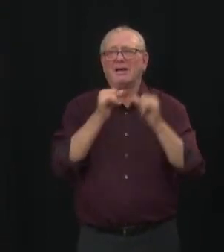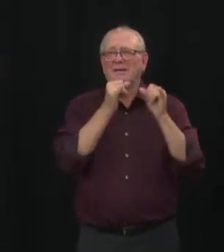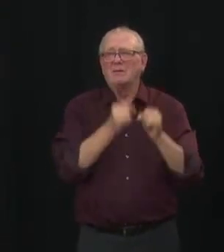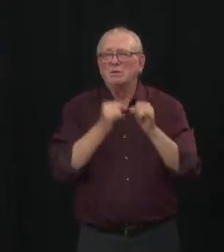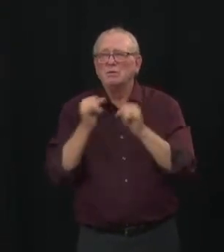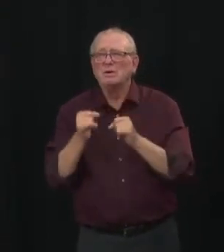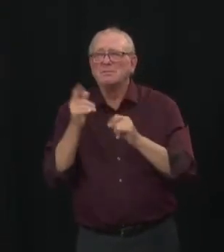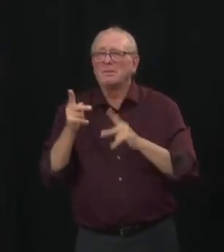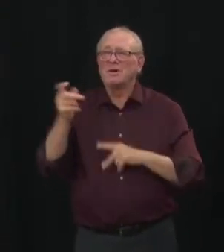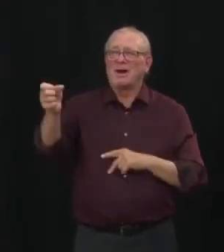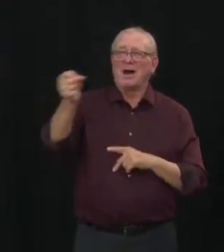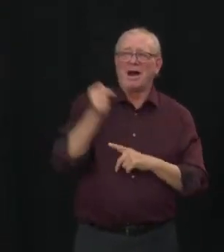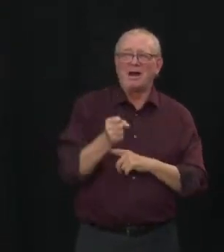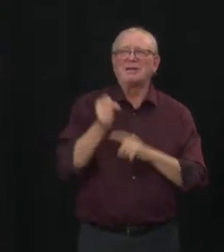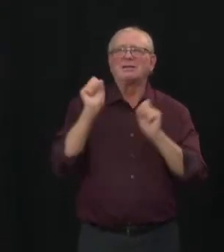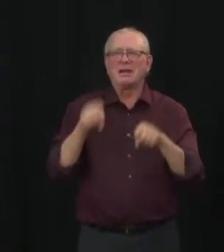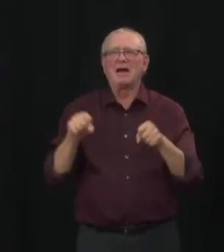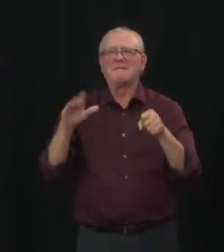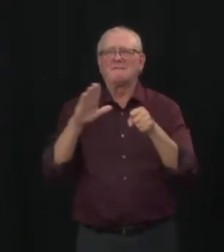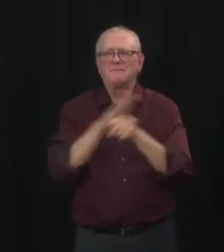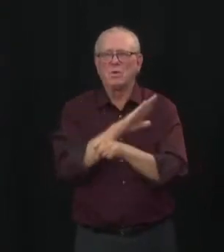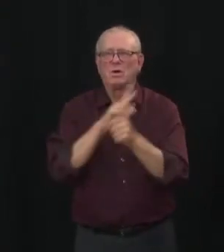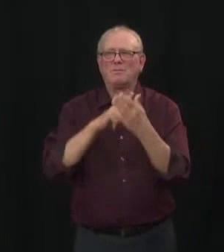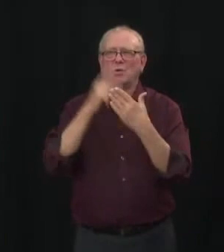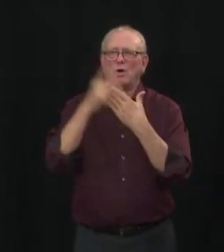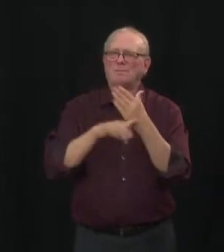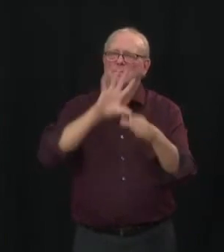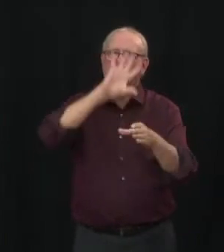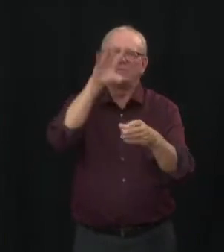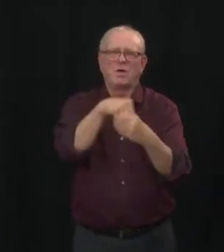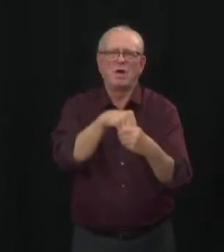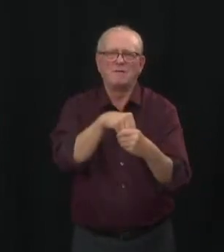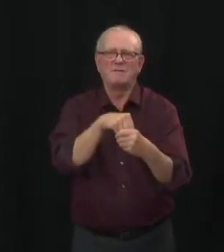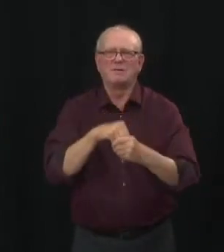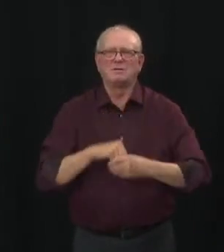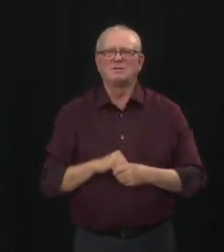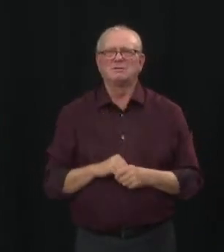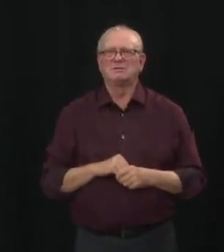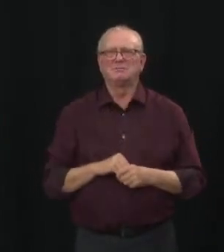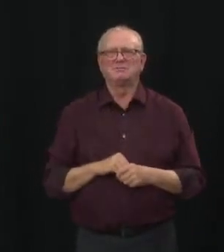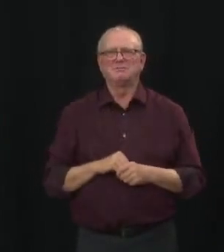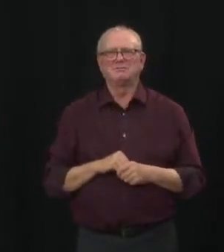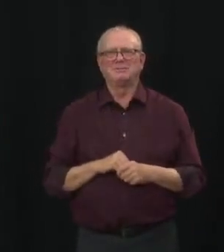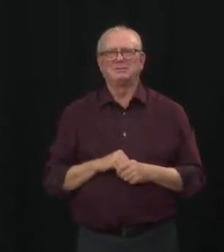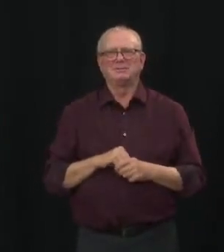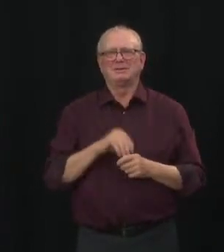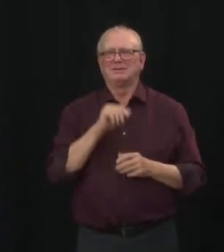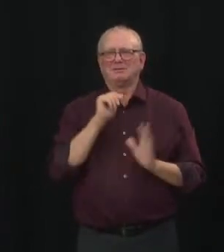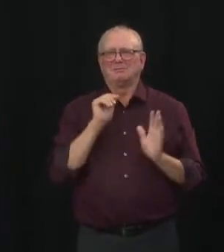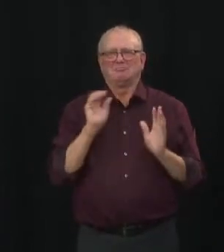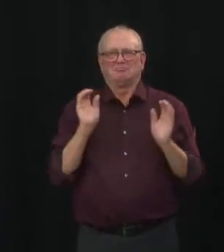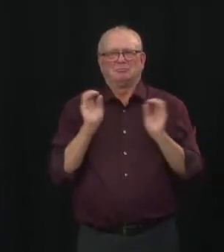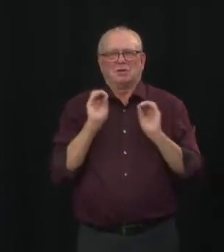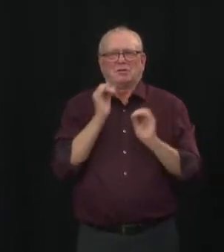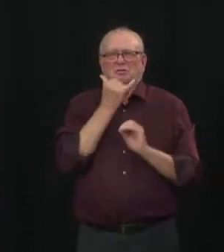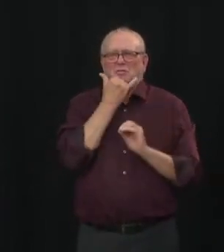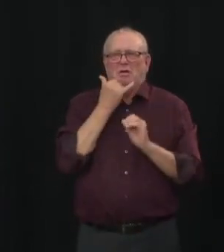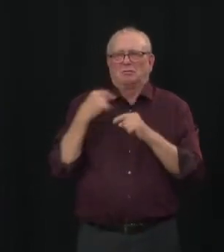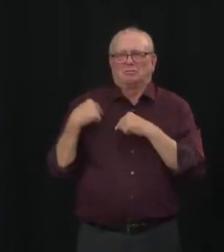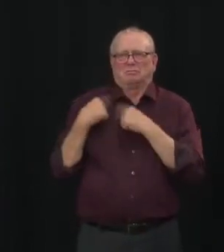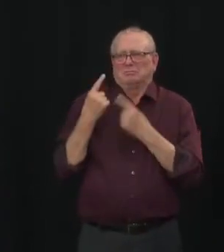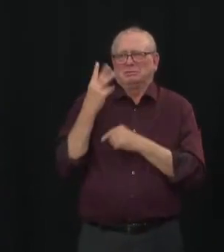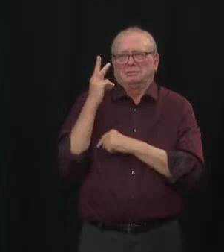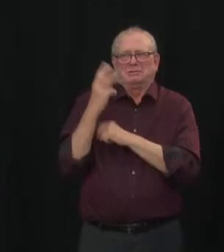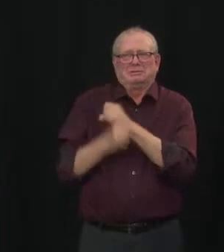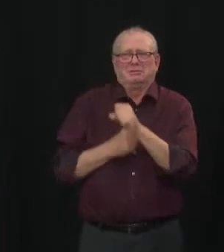you know, when I made the comment about this, it wasn't about the past 6 years, but it's really about the next 5 years and having a leader in place that